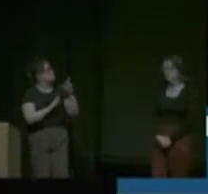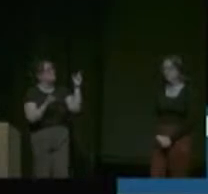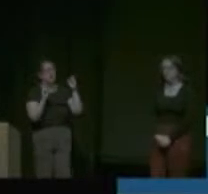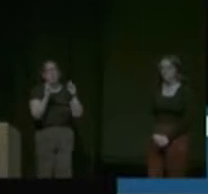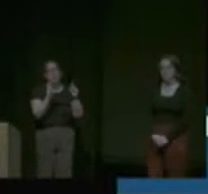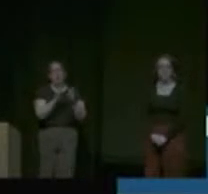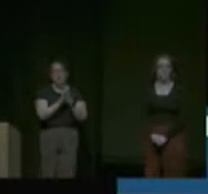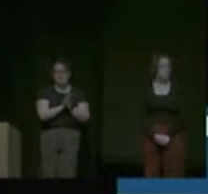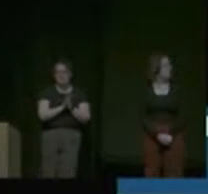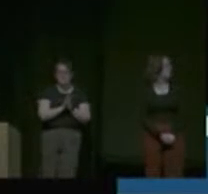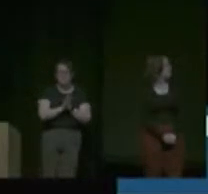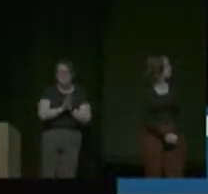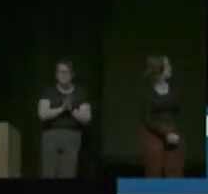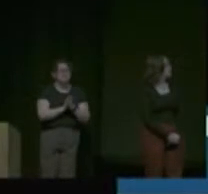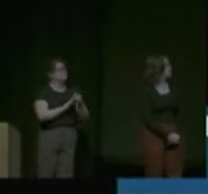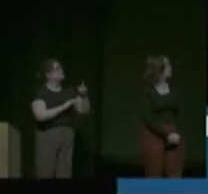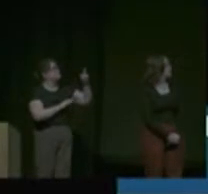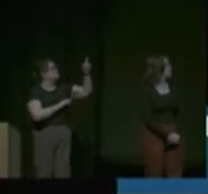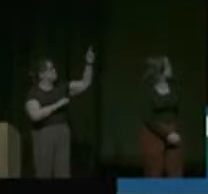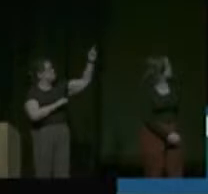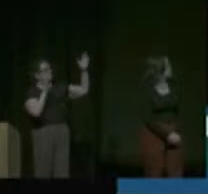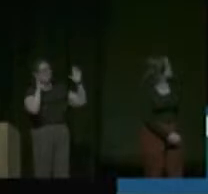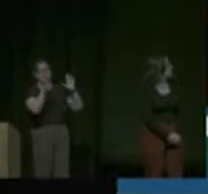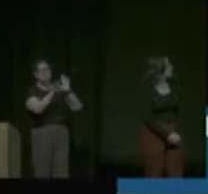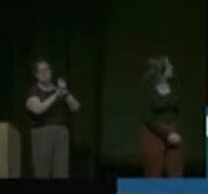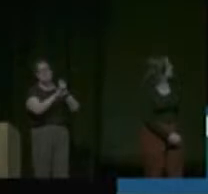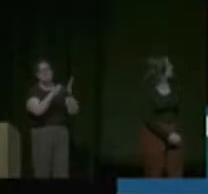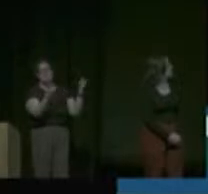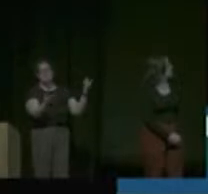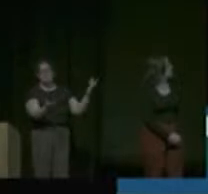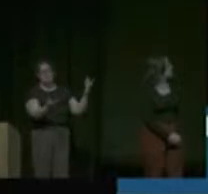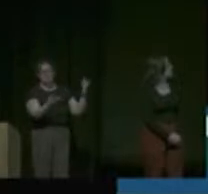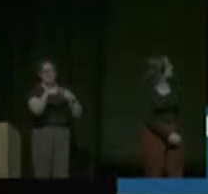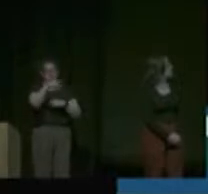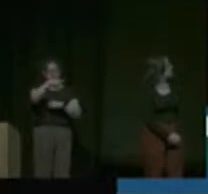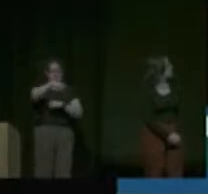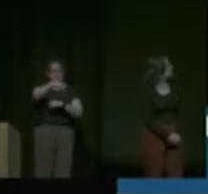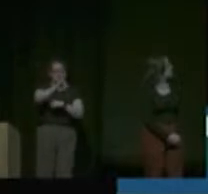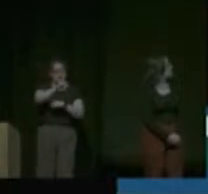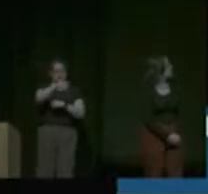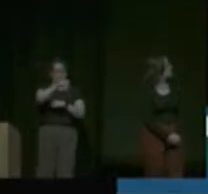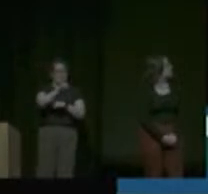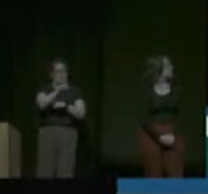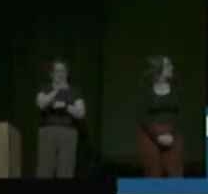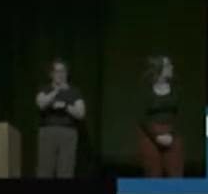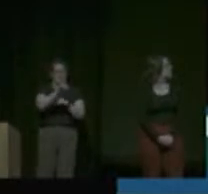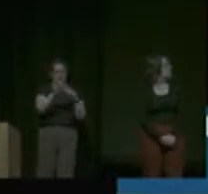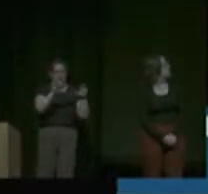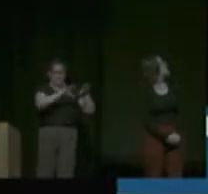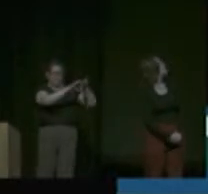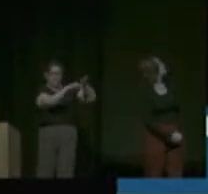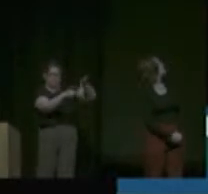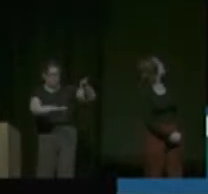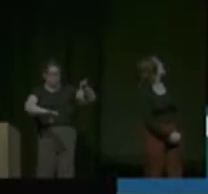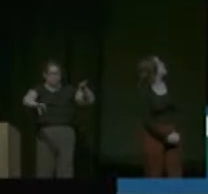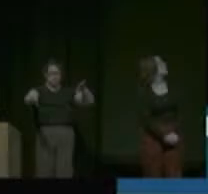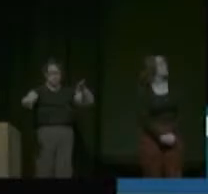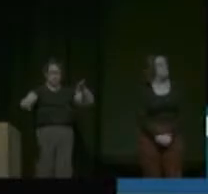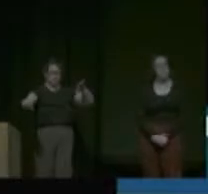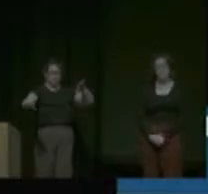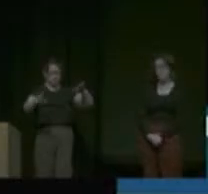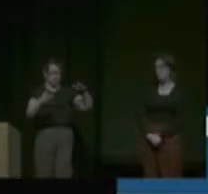Okay, so here's just a rendering of the pipeline along Highbridge Trail, again down to the processing